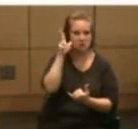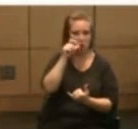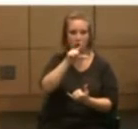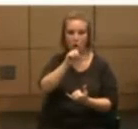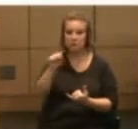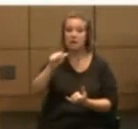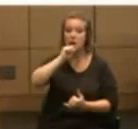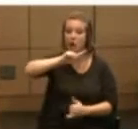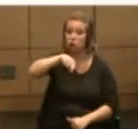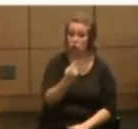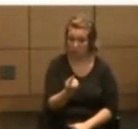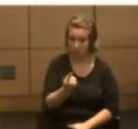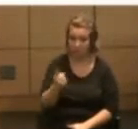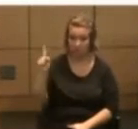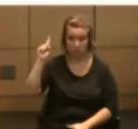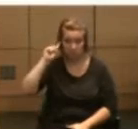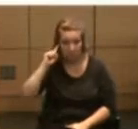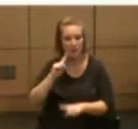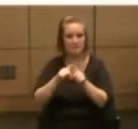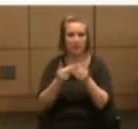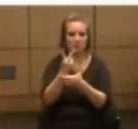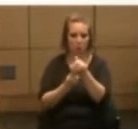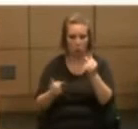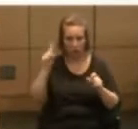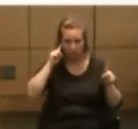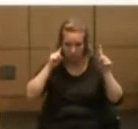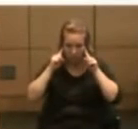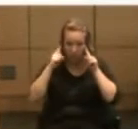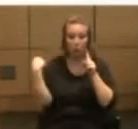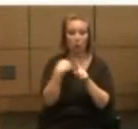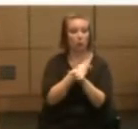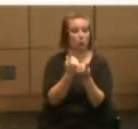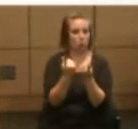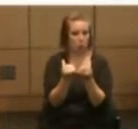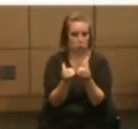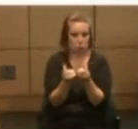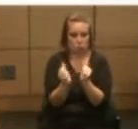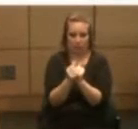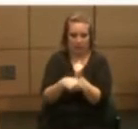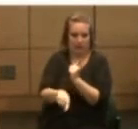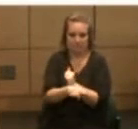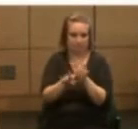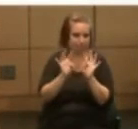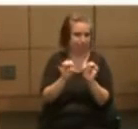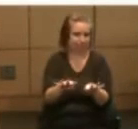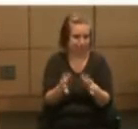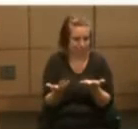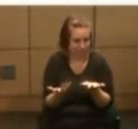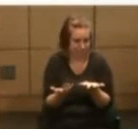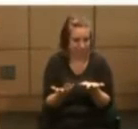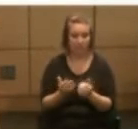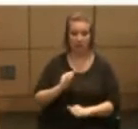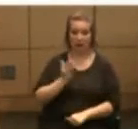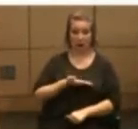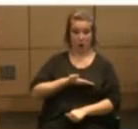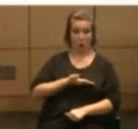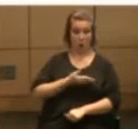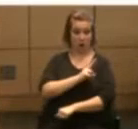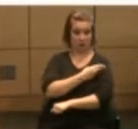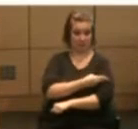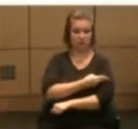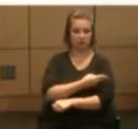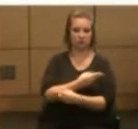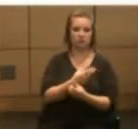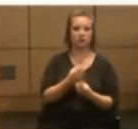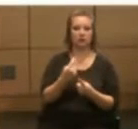but asymmetric as well as bilateral. And then what we do with them is still a big question. And at least at our institution at St. Louis